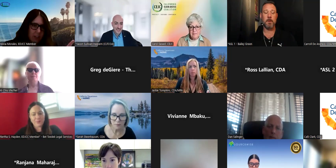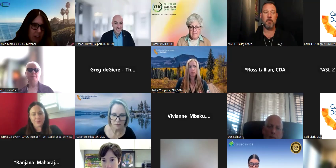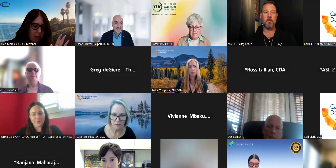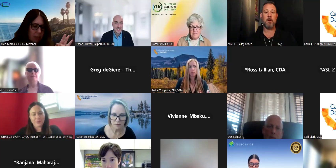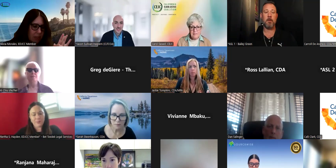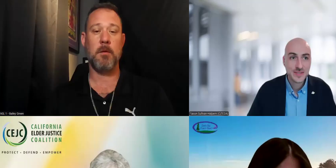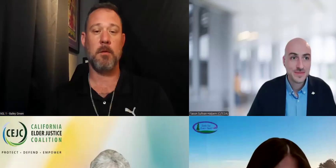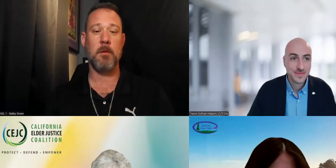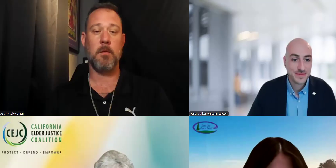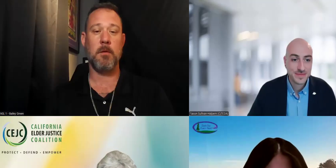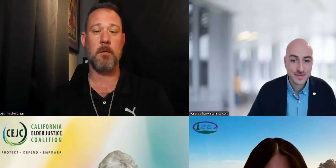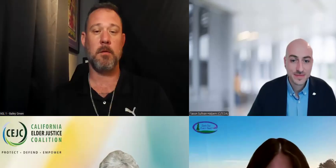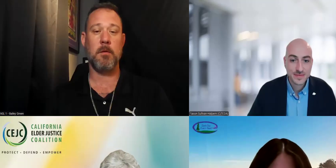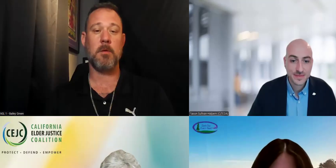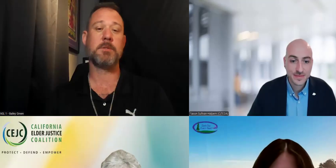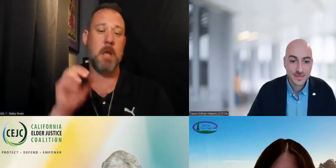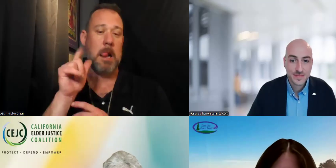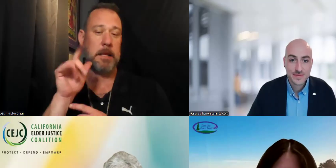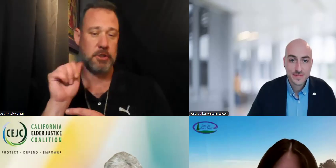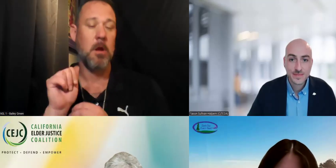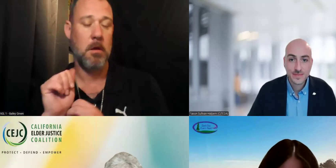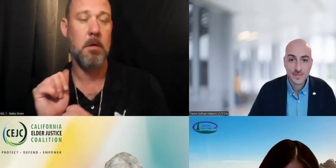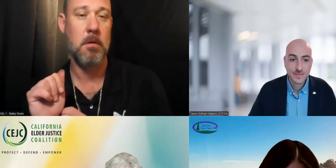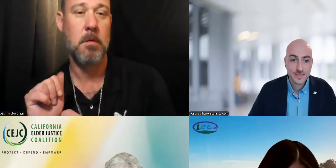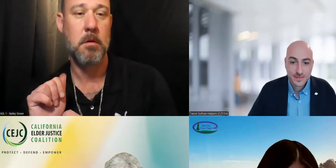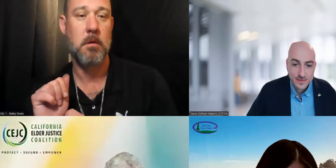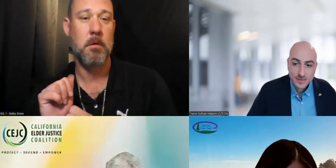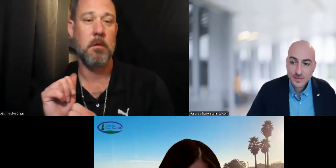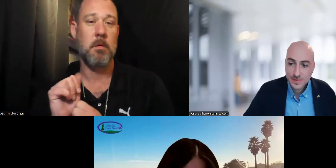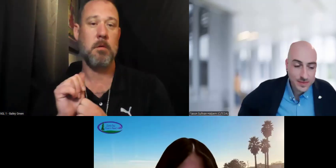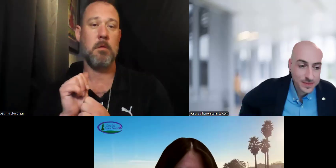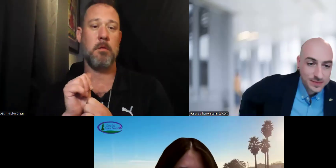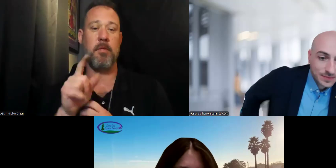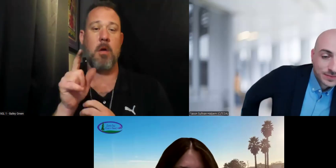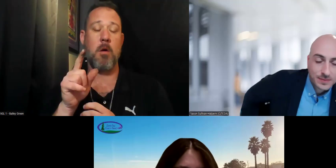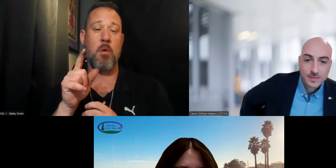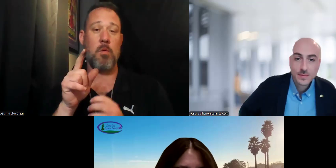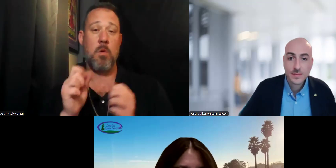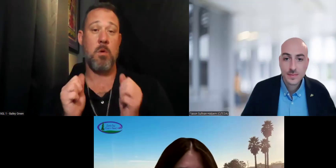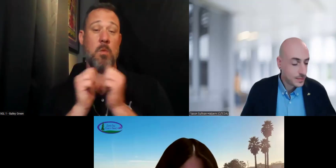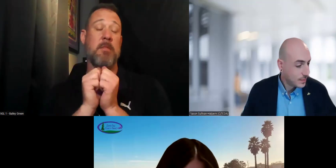Yeah, just this is Alicia. So on the heels of that,